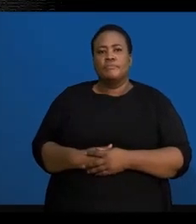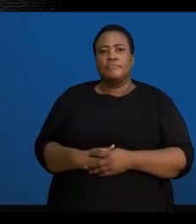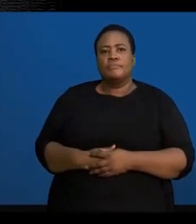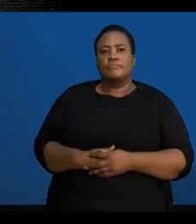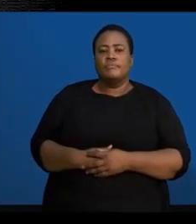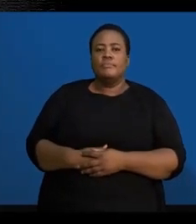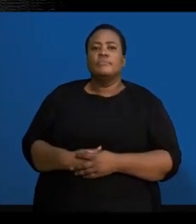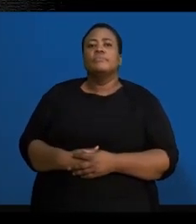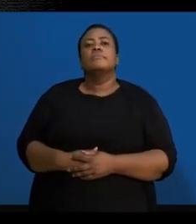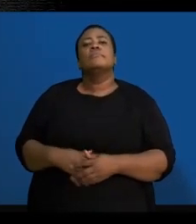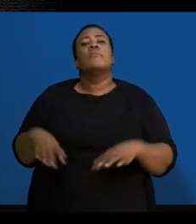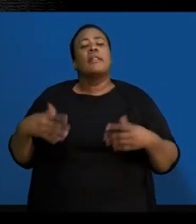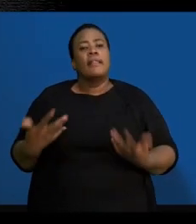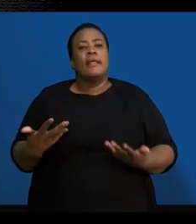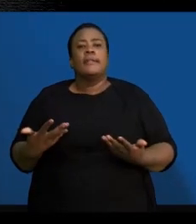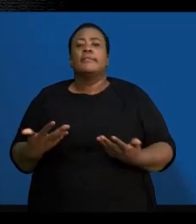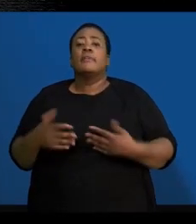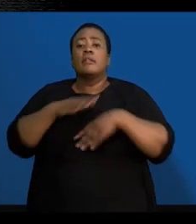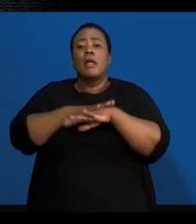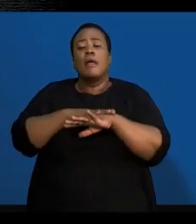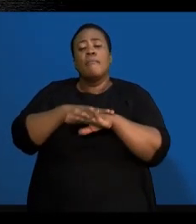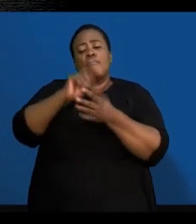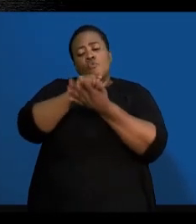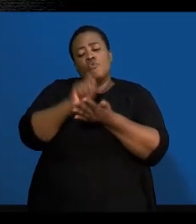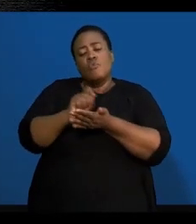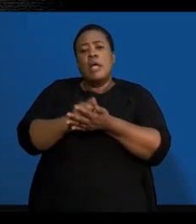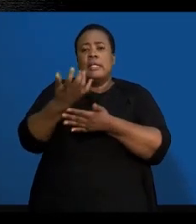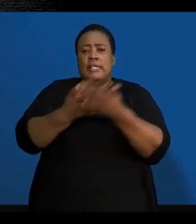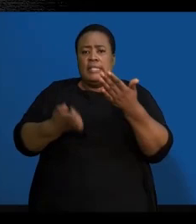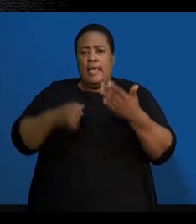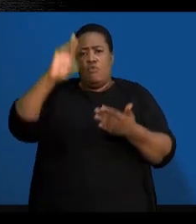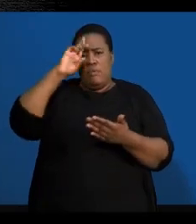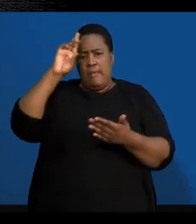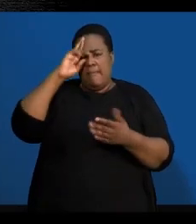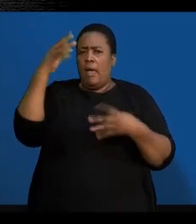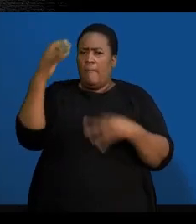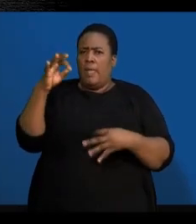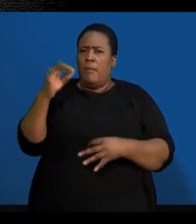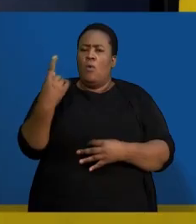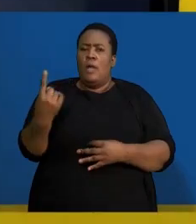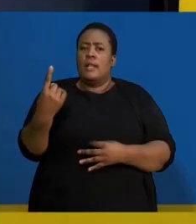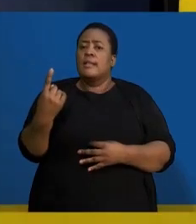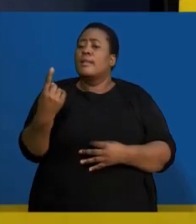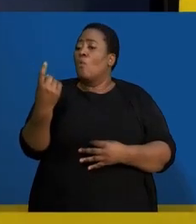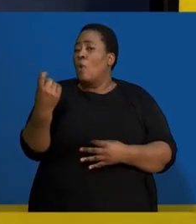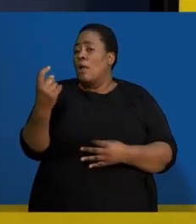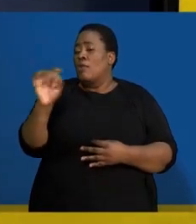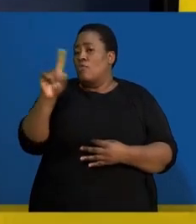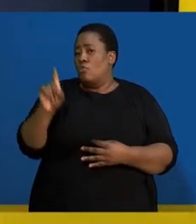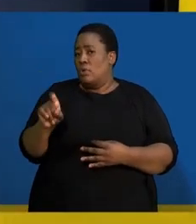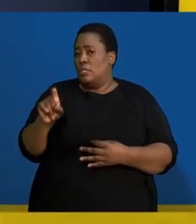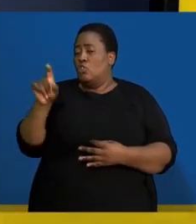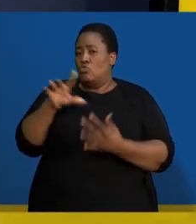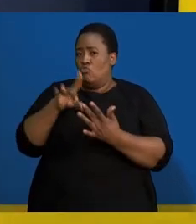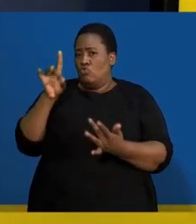And then, when writing essays, because again, remember, in this paper one of the questions that you will have to choose